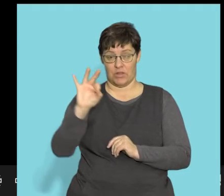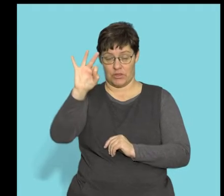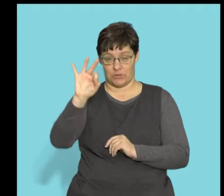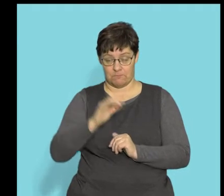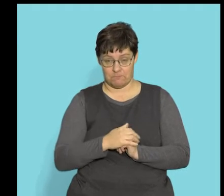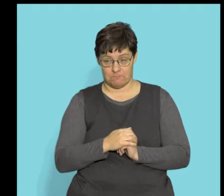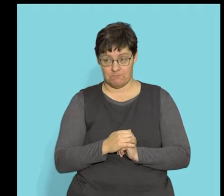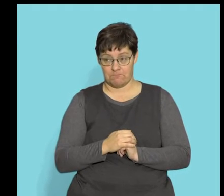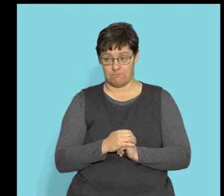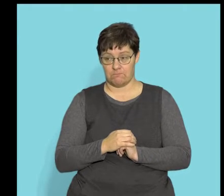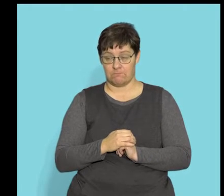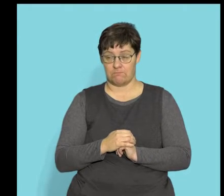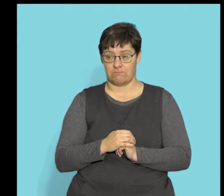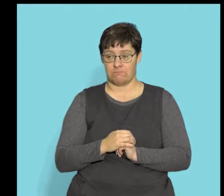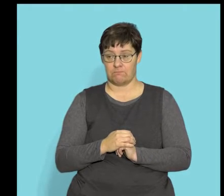423,33.